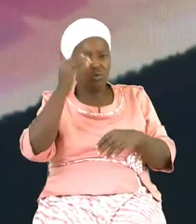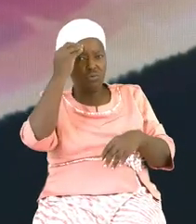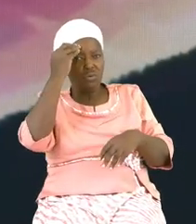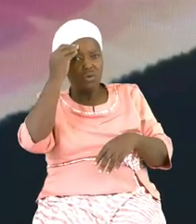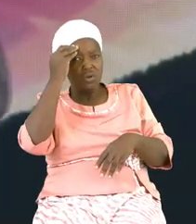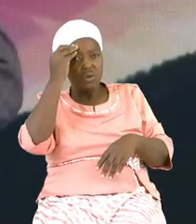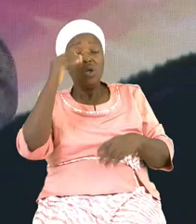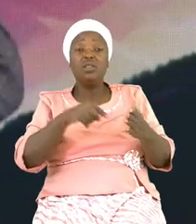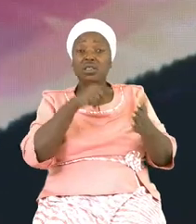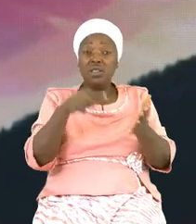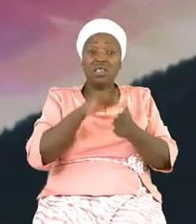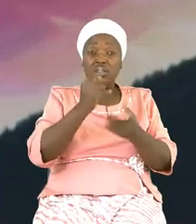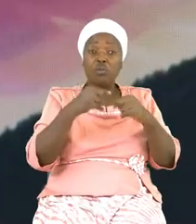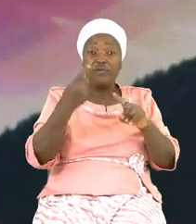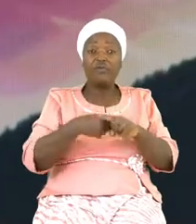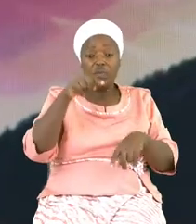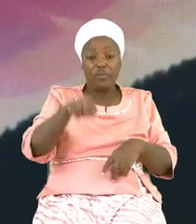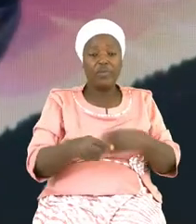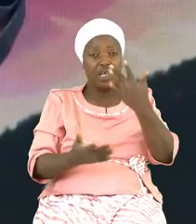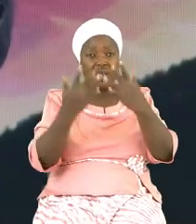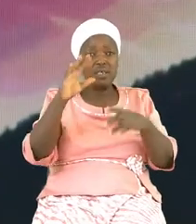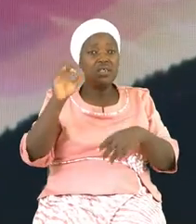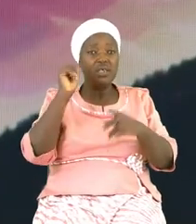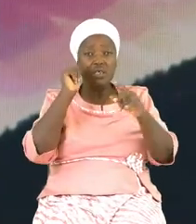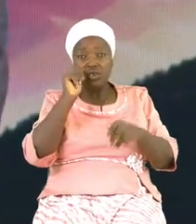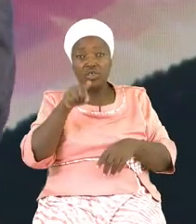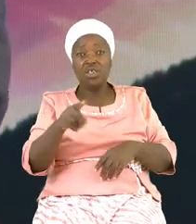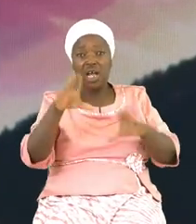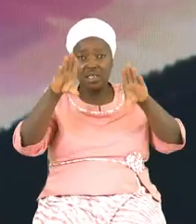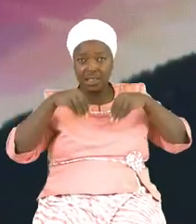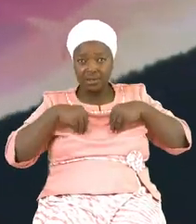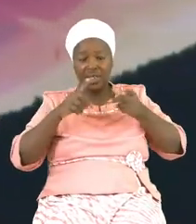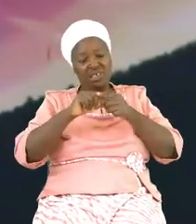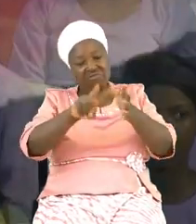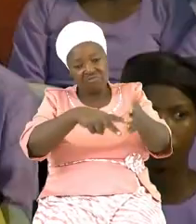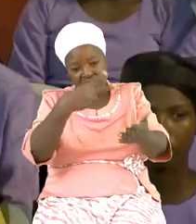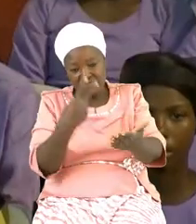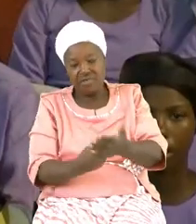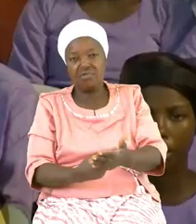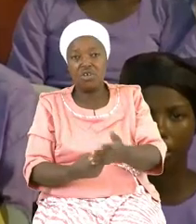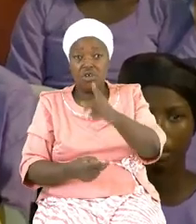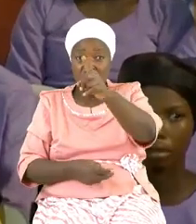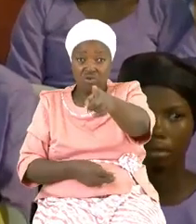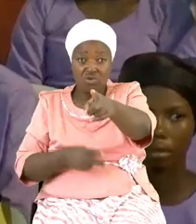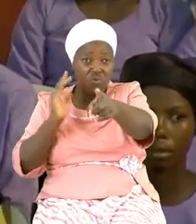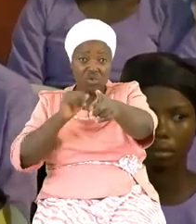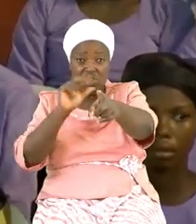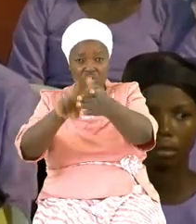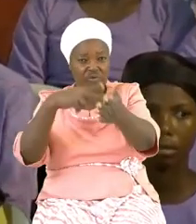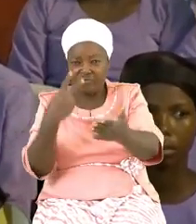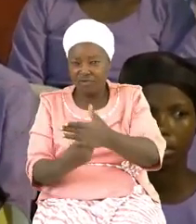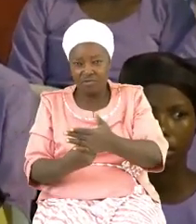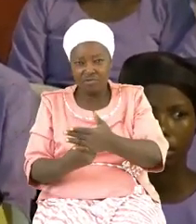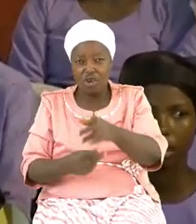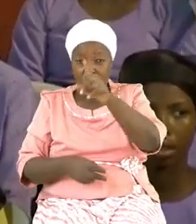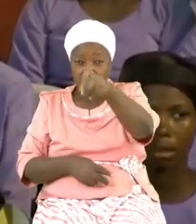is coming from hell. She accepted and she fell. You will not fall. I said, you will